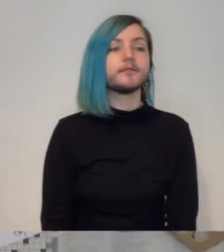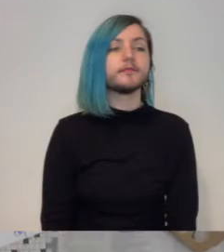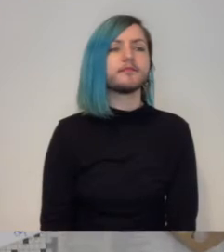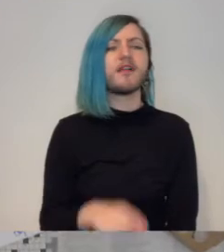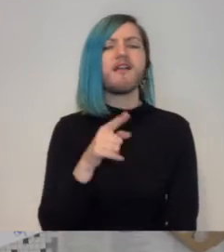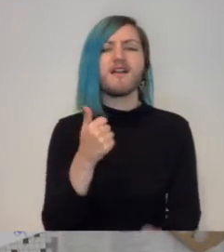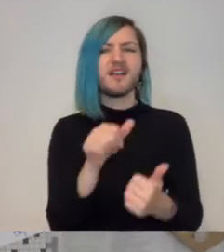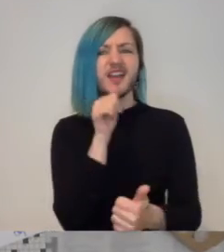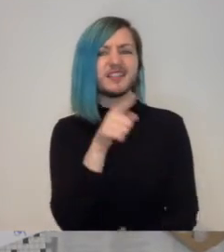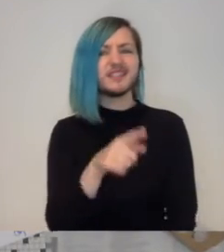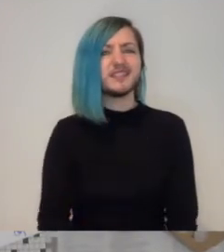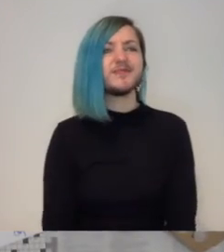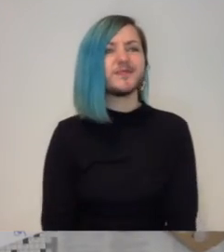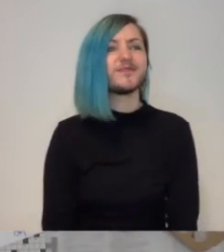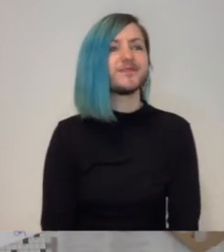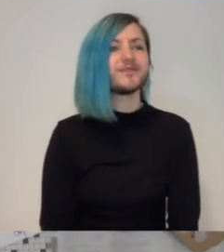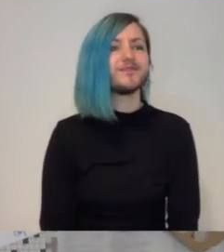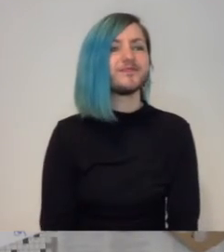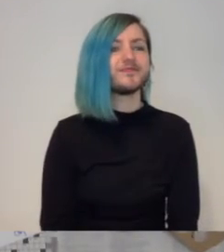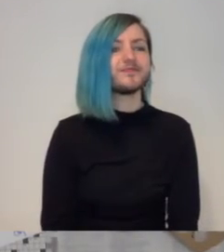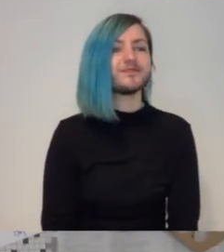That one was nice.